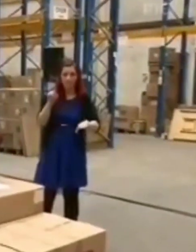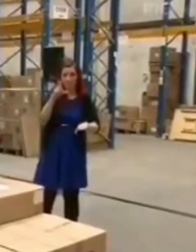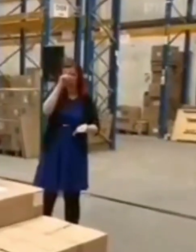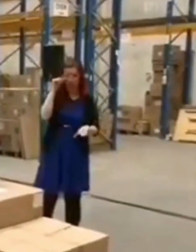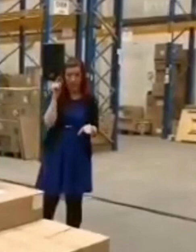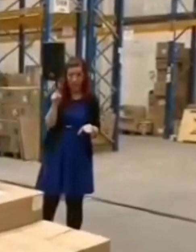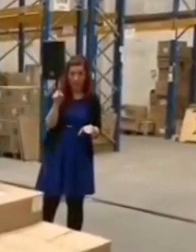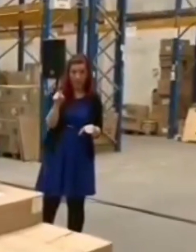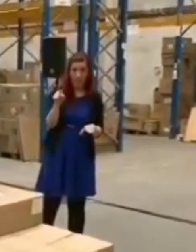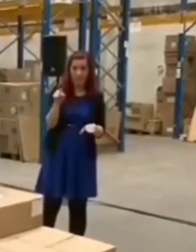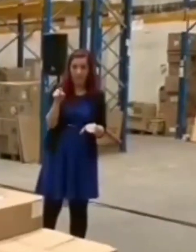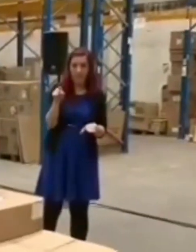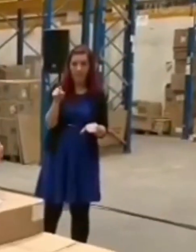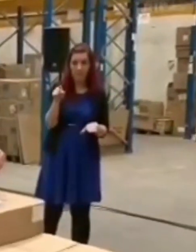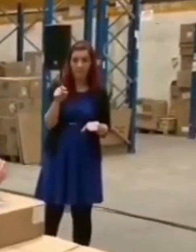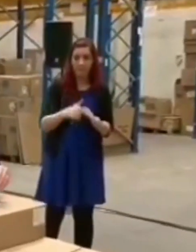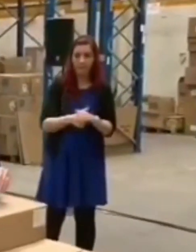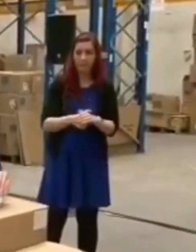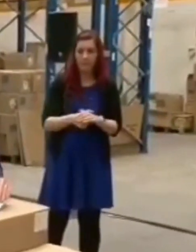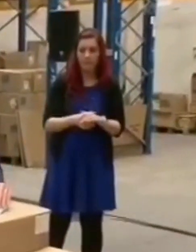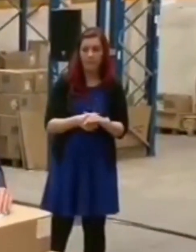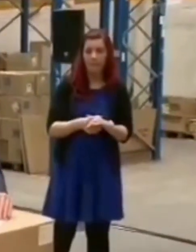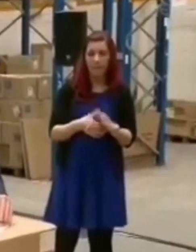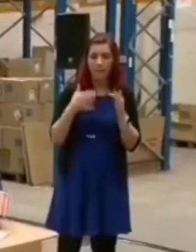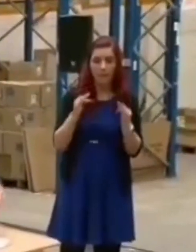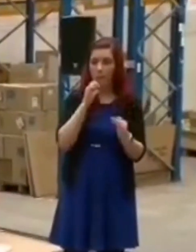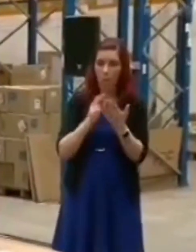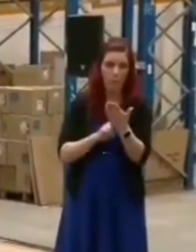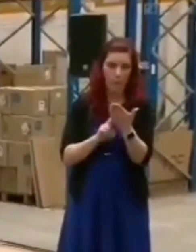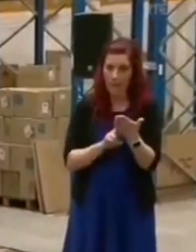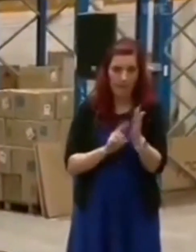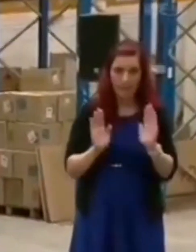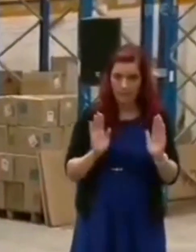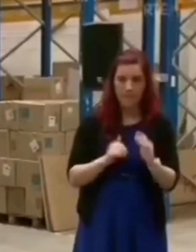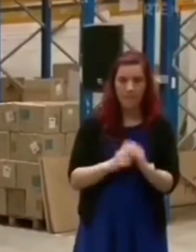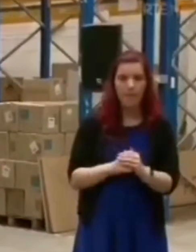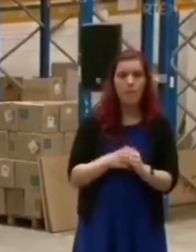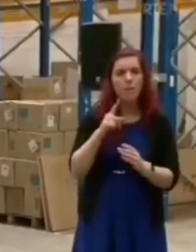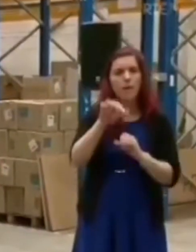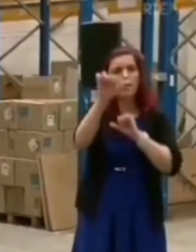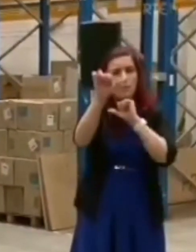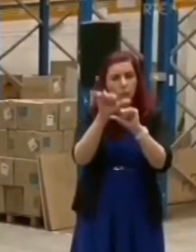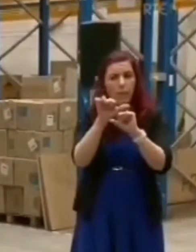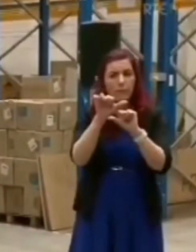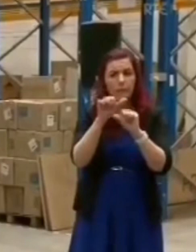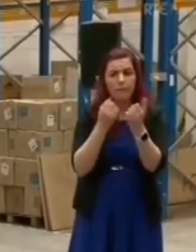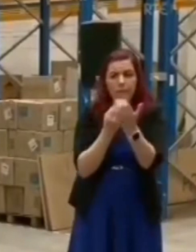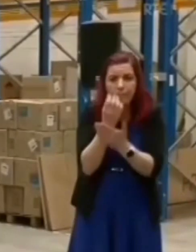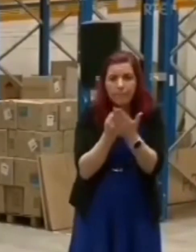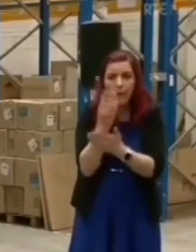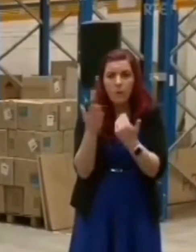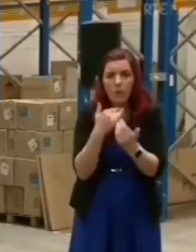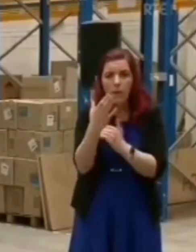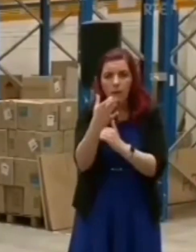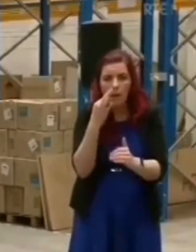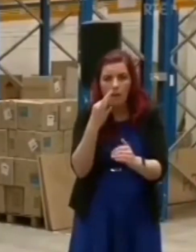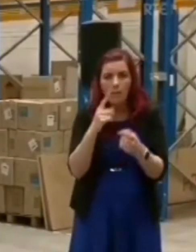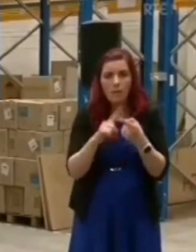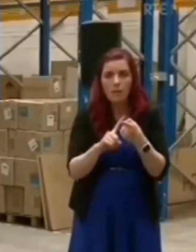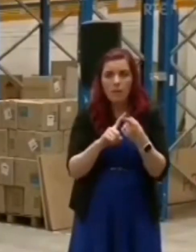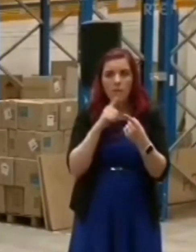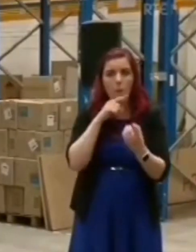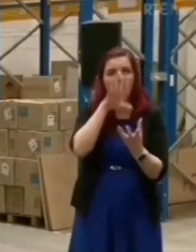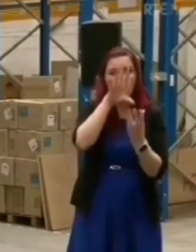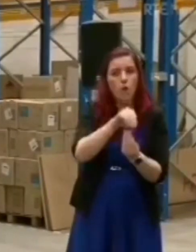is an example of some of those products that we will not be issuing. So that's a brief rundown on what we've got. Again, the summary is that